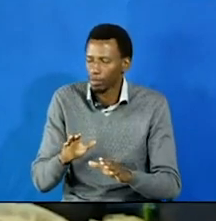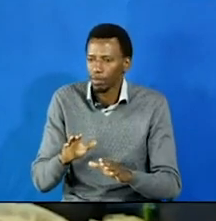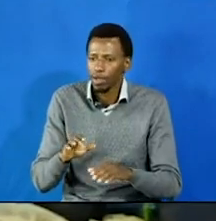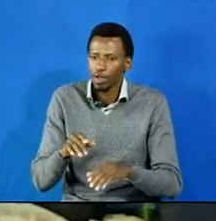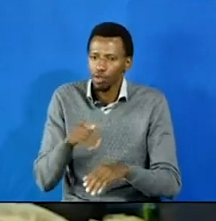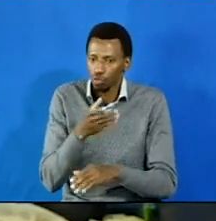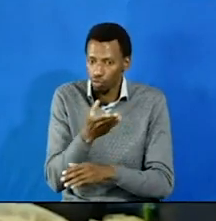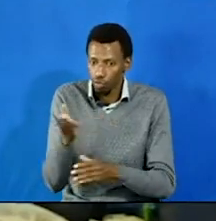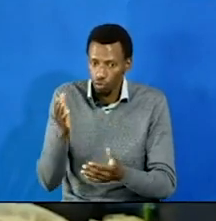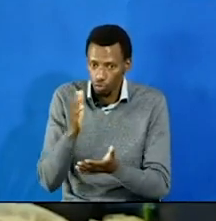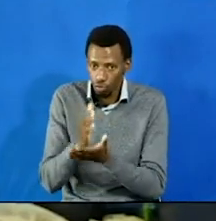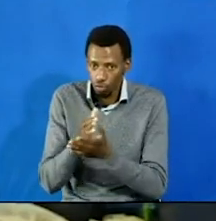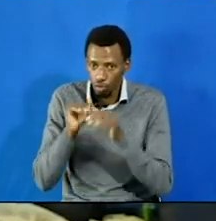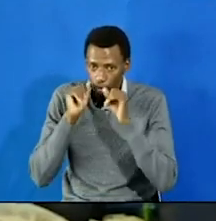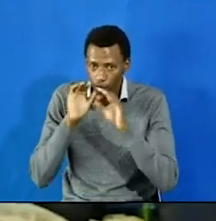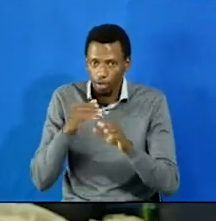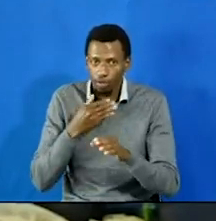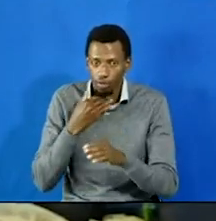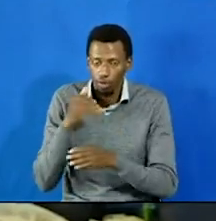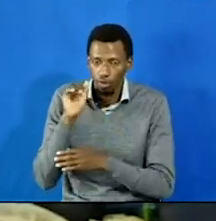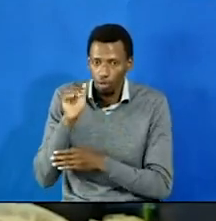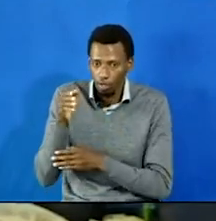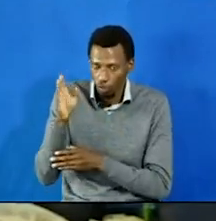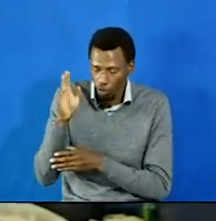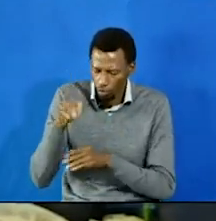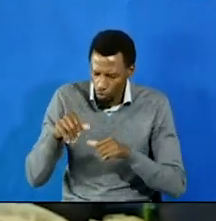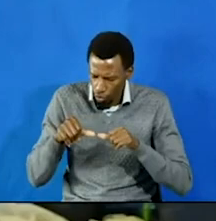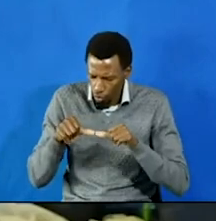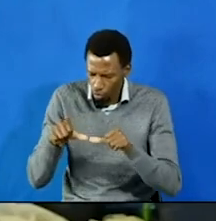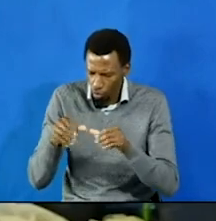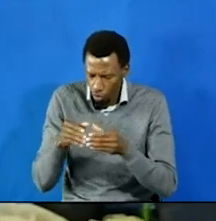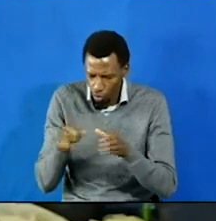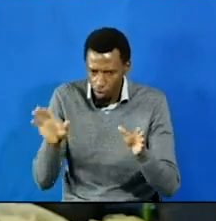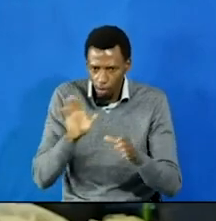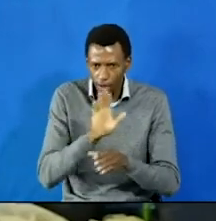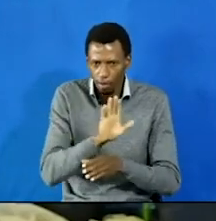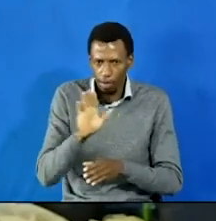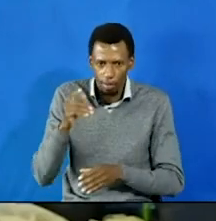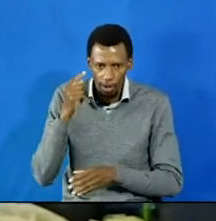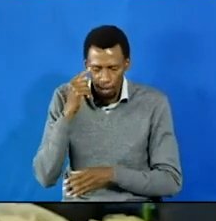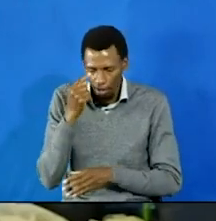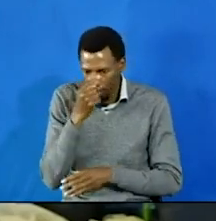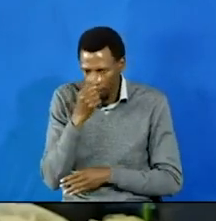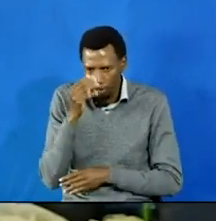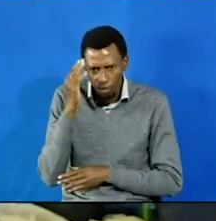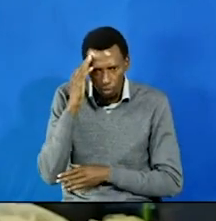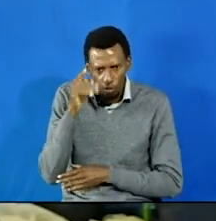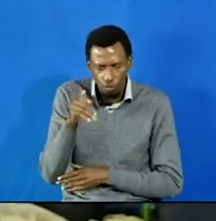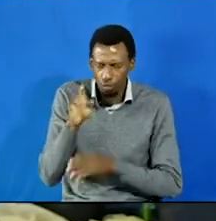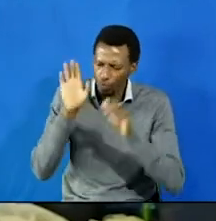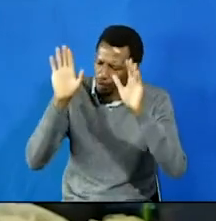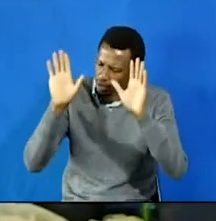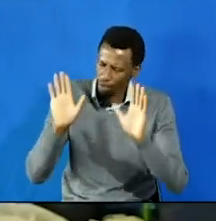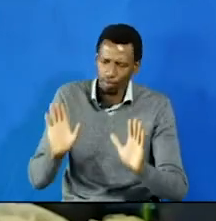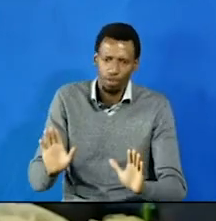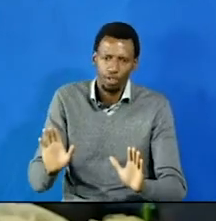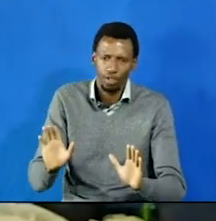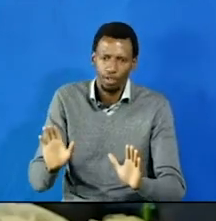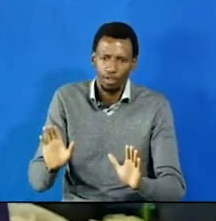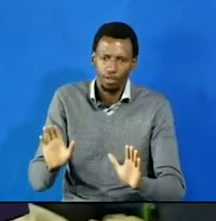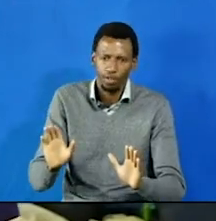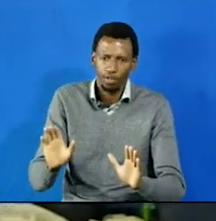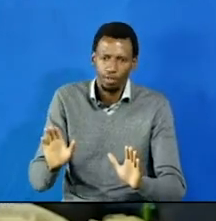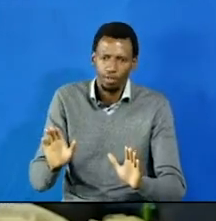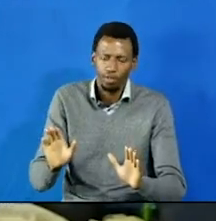want to continue opening your eyes that you may know how important it is, how privileged that you are to be in the house of the